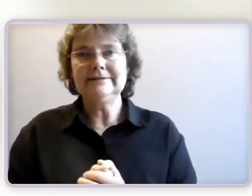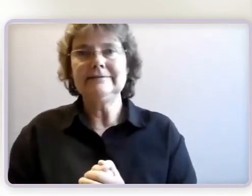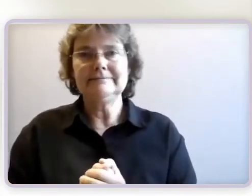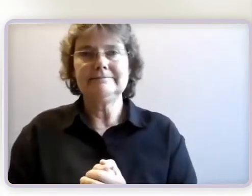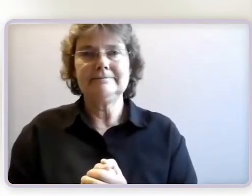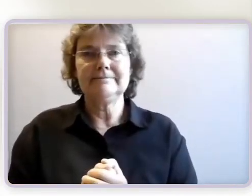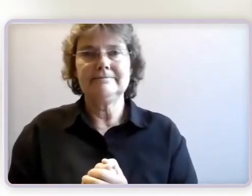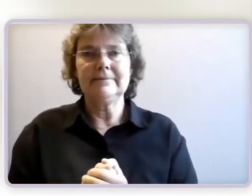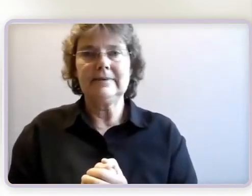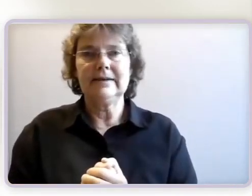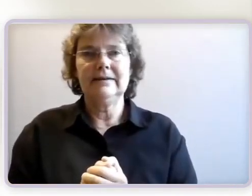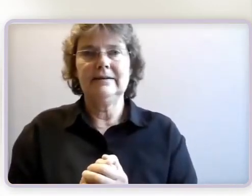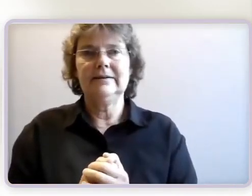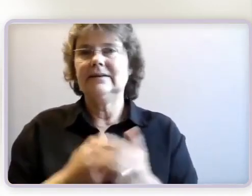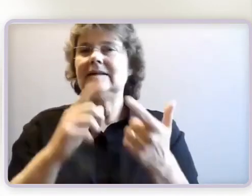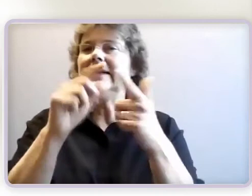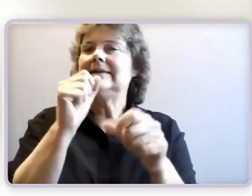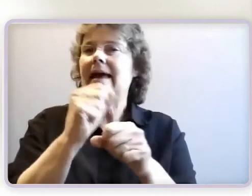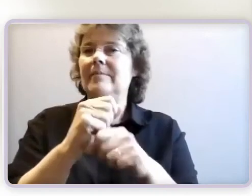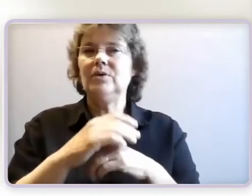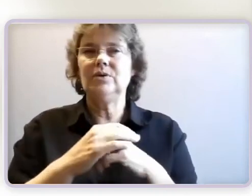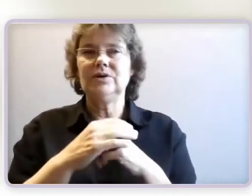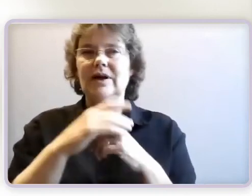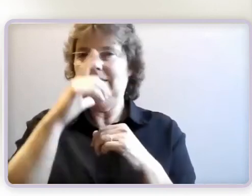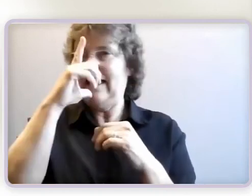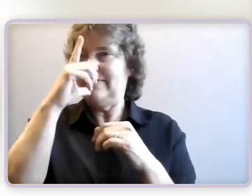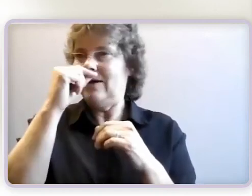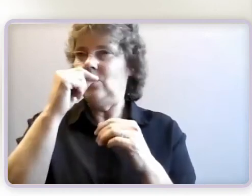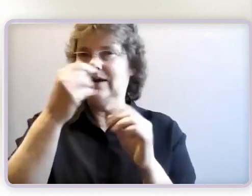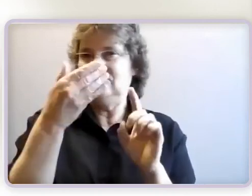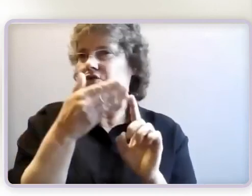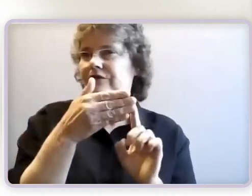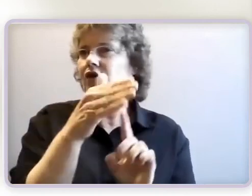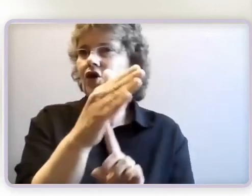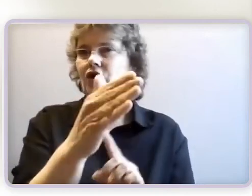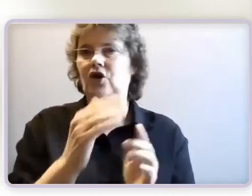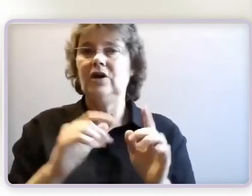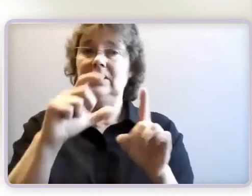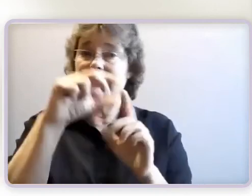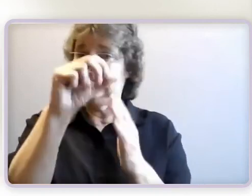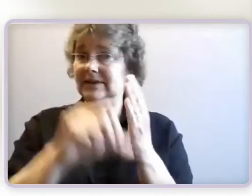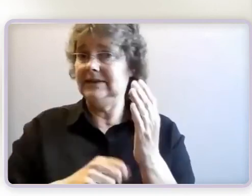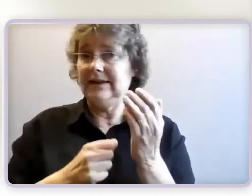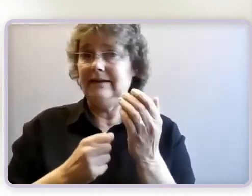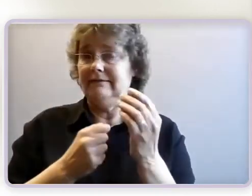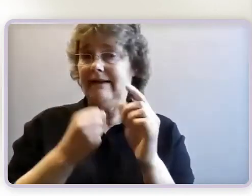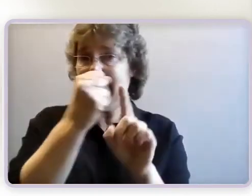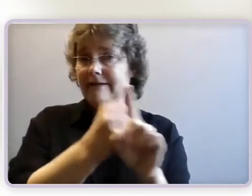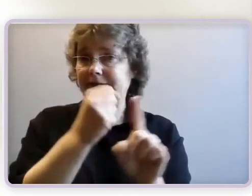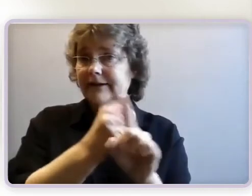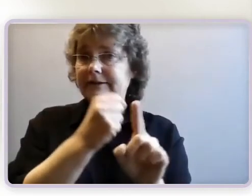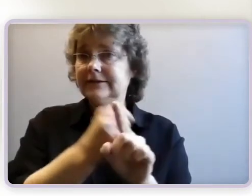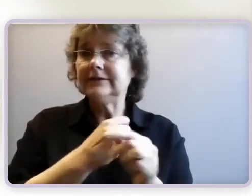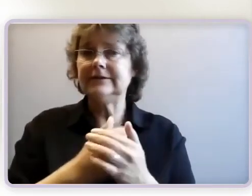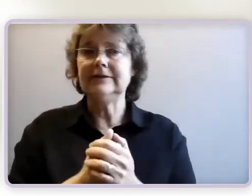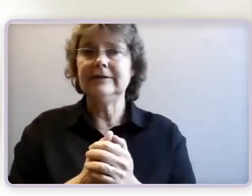And just some examples of places that we could warmly refer to would be disability advocates, particularly those